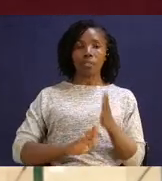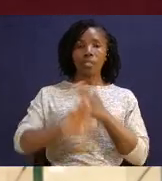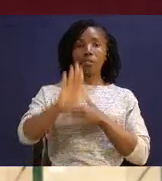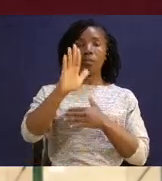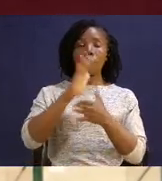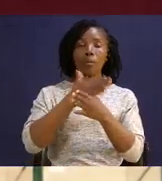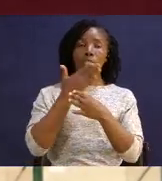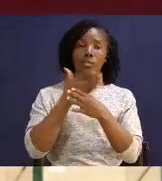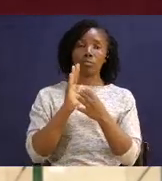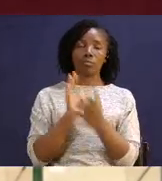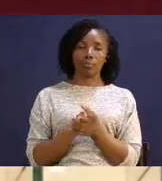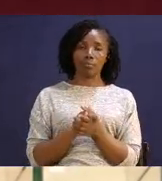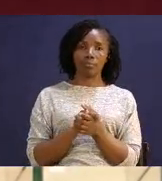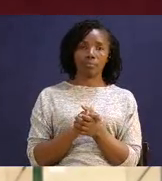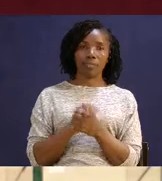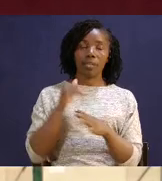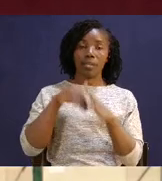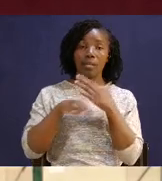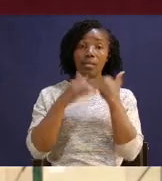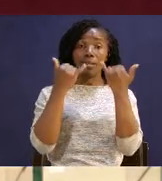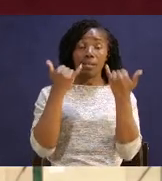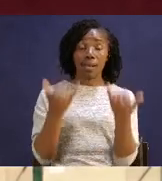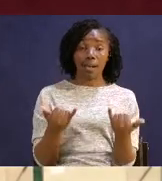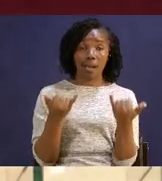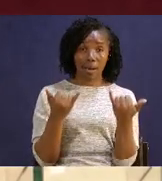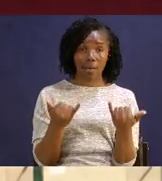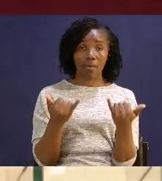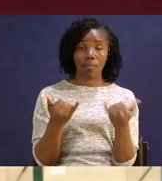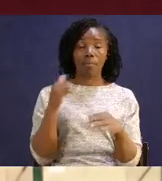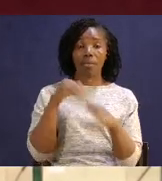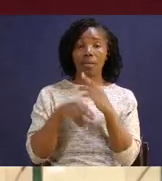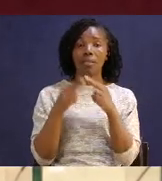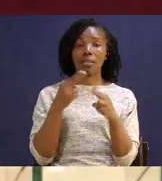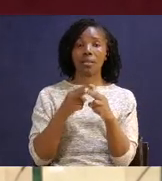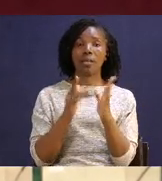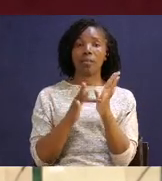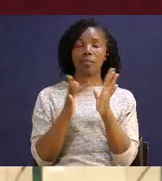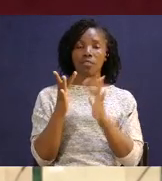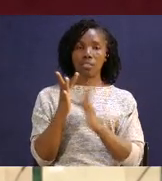portion in the now. In Jesus' name.